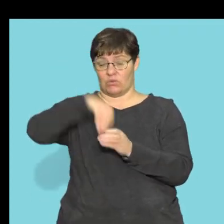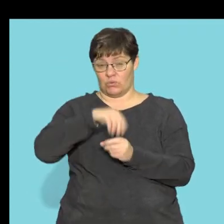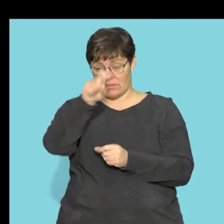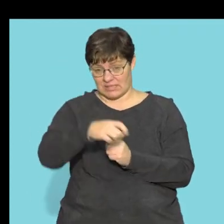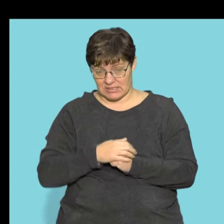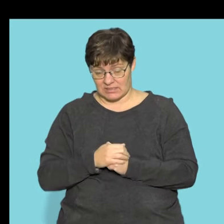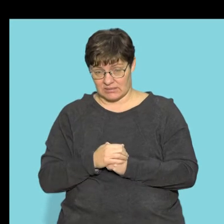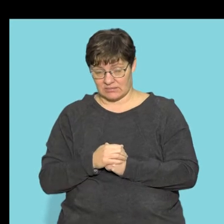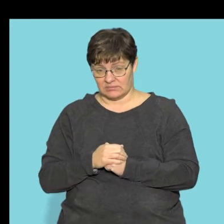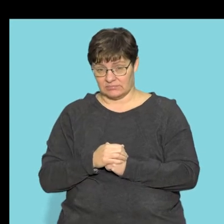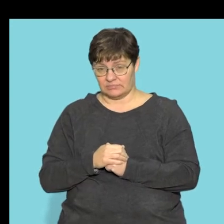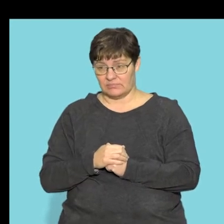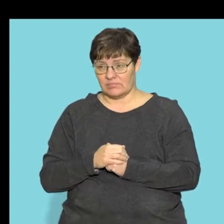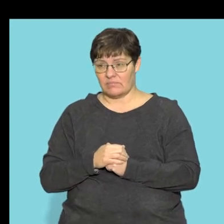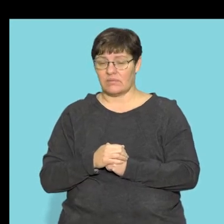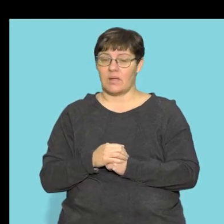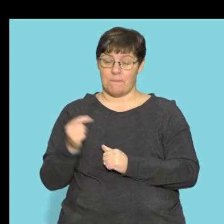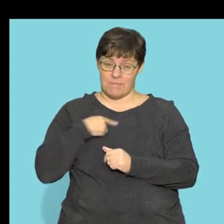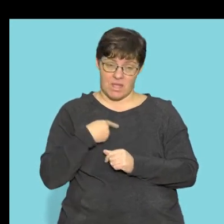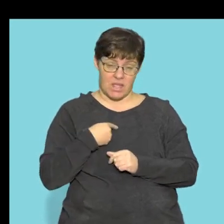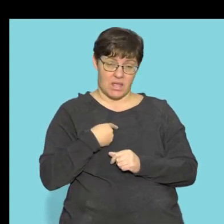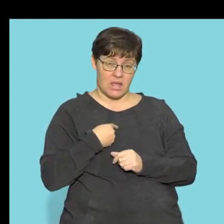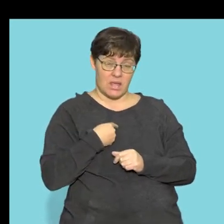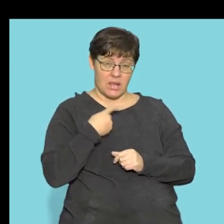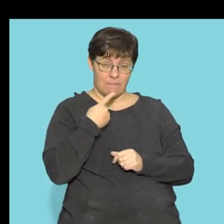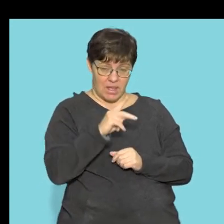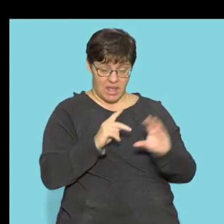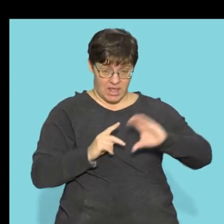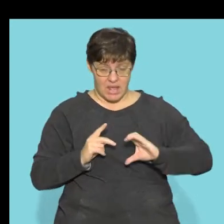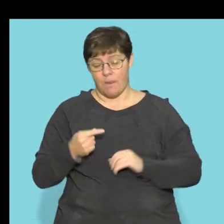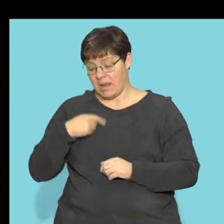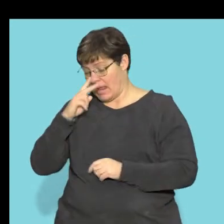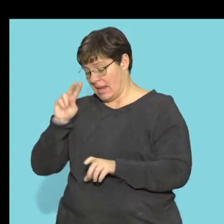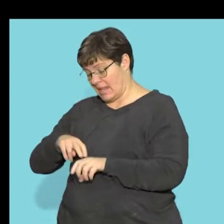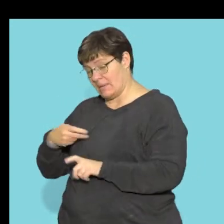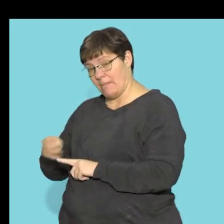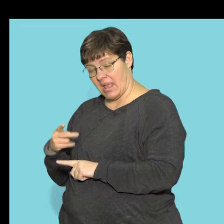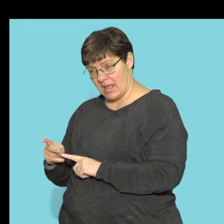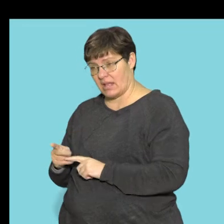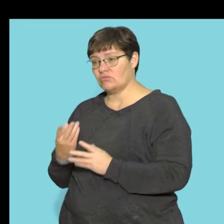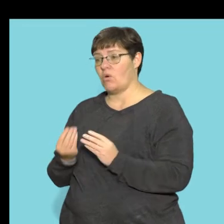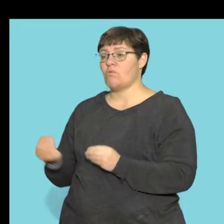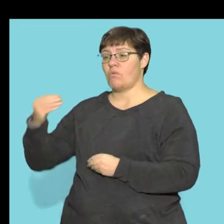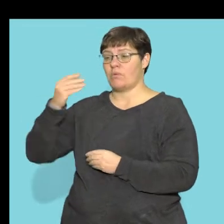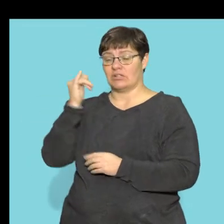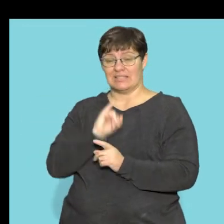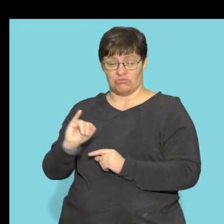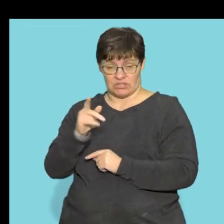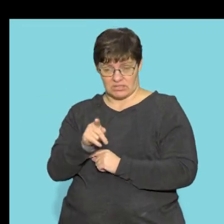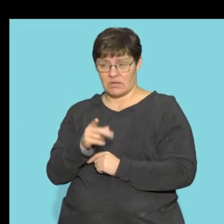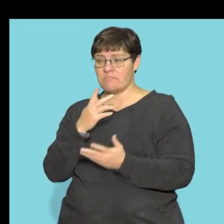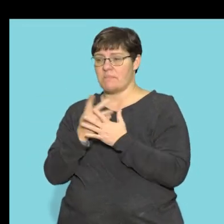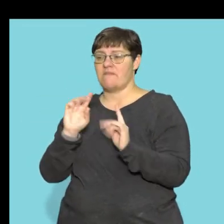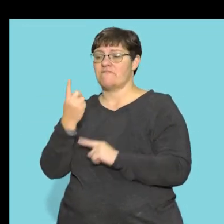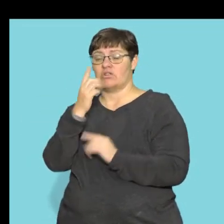said minus, take what you owe minus what you need to pay the bank. So you can use the compound interest